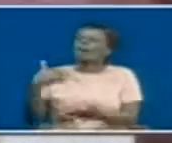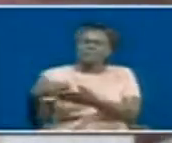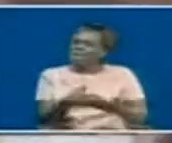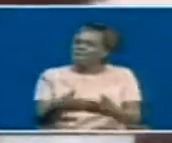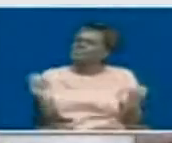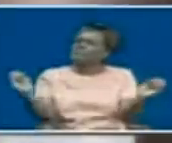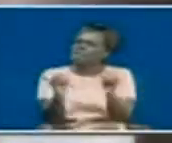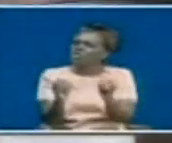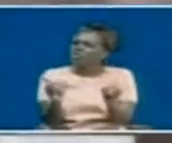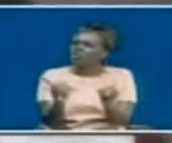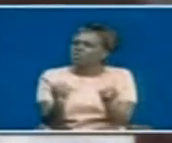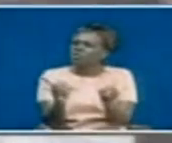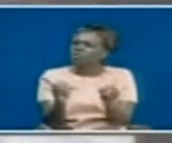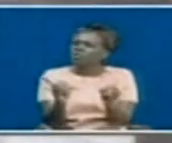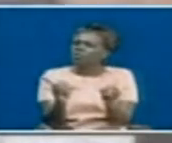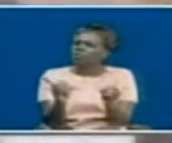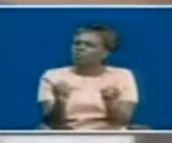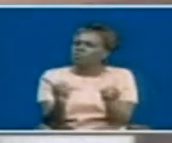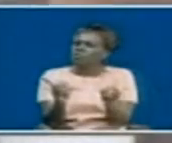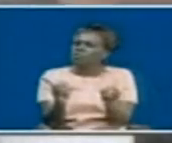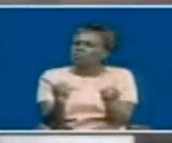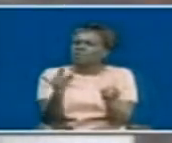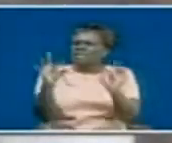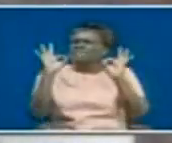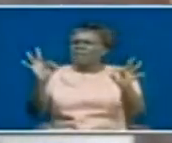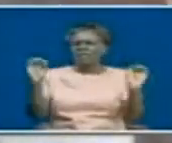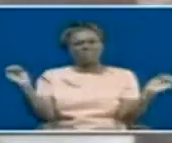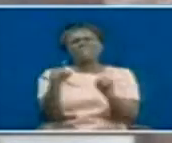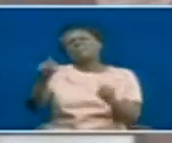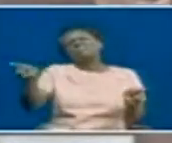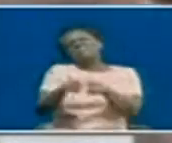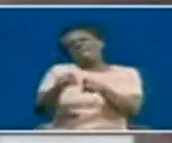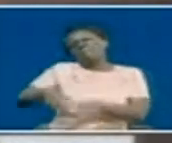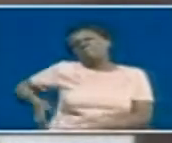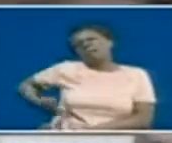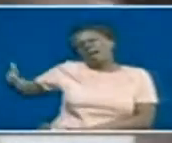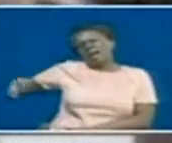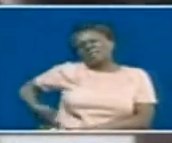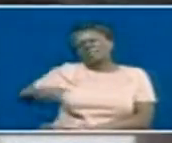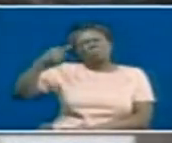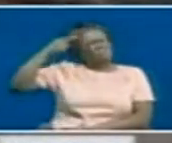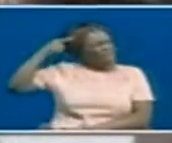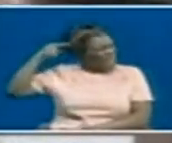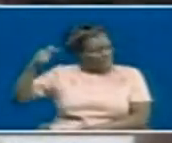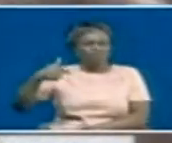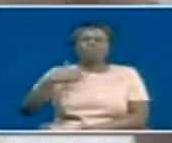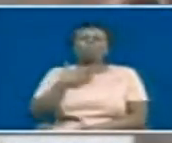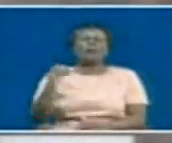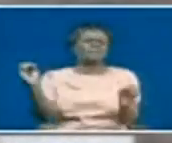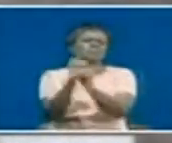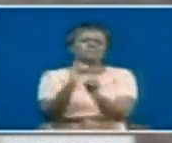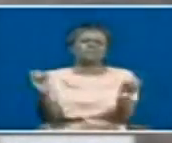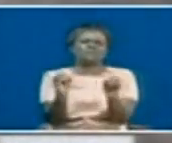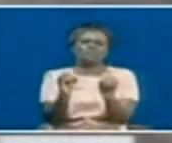sikataki. Wewe nilisemaje? Seems smart anakaa monkey. Keusi sana mimi sikataki.